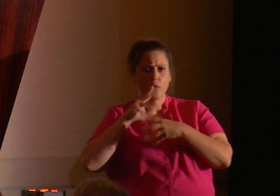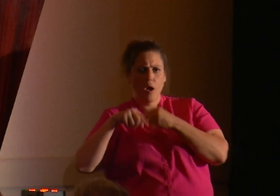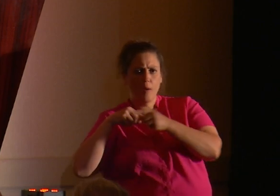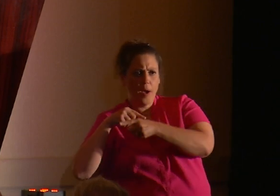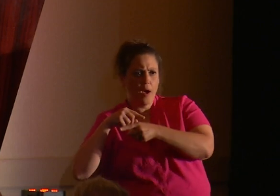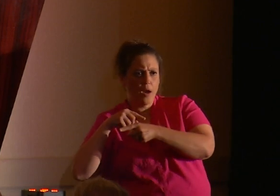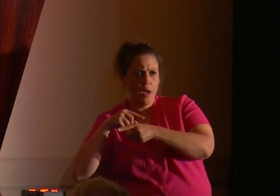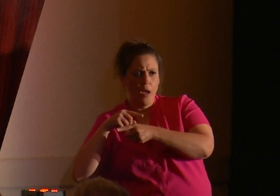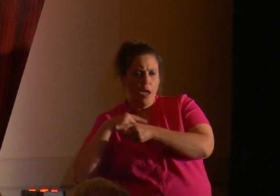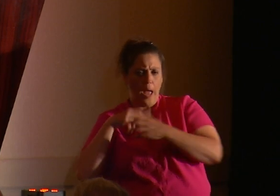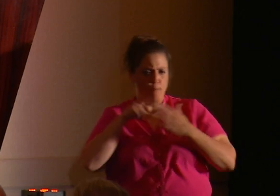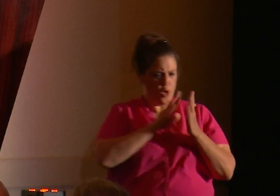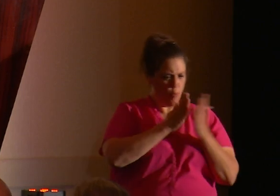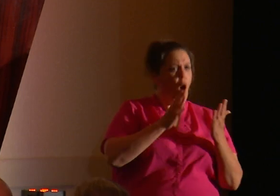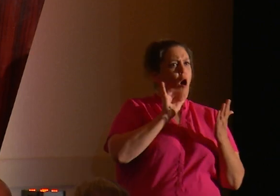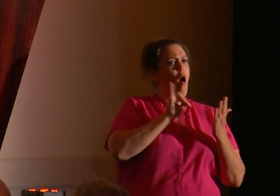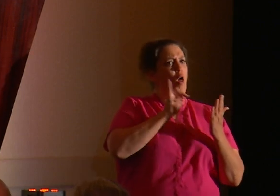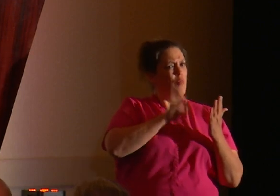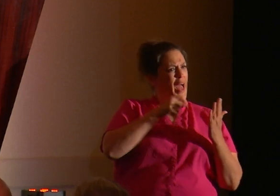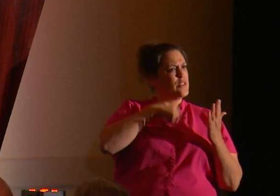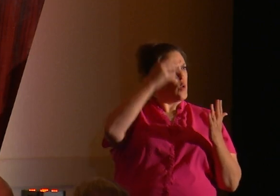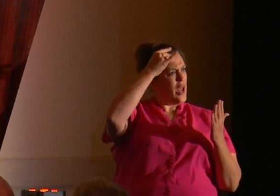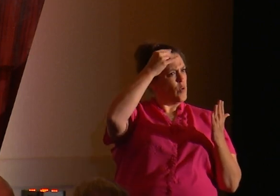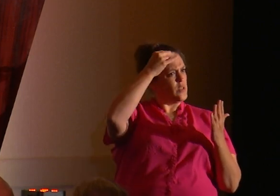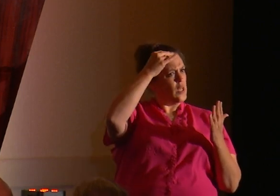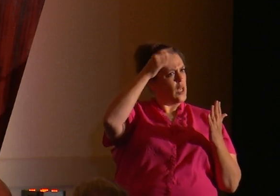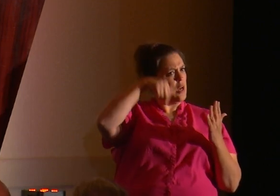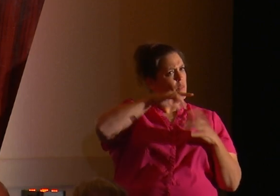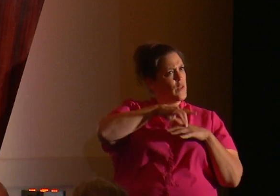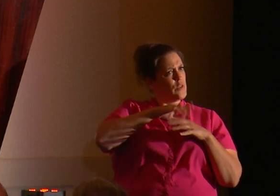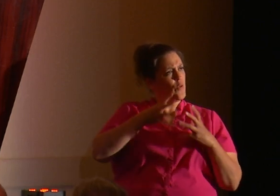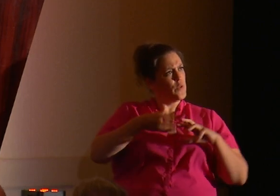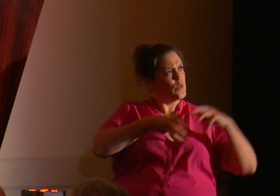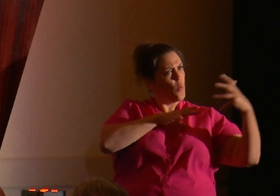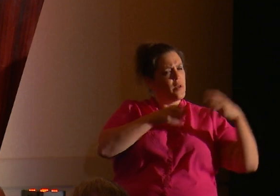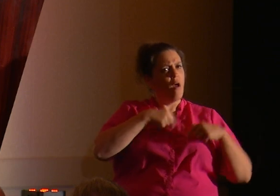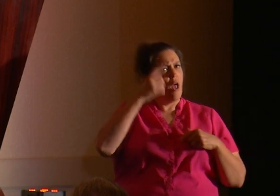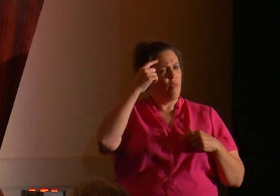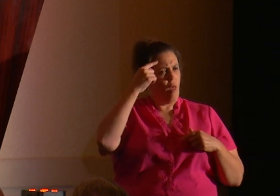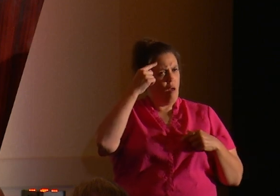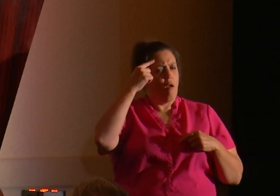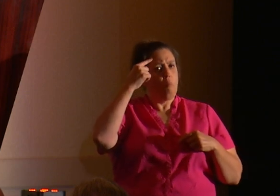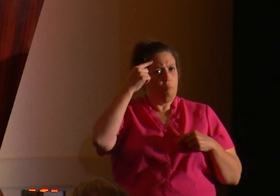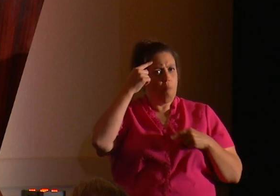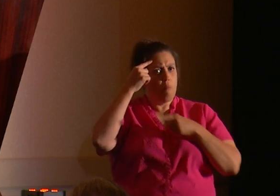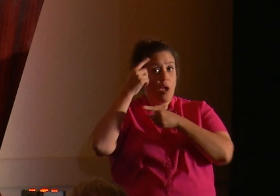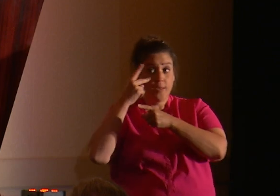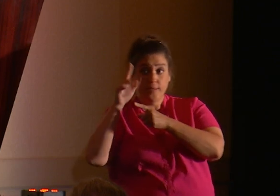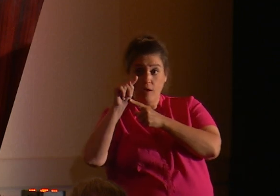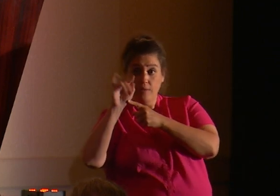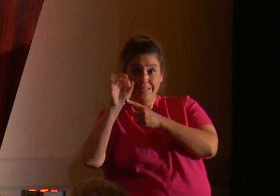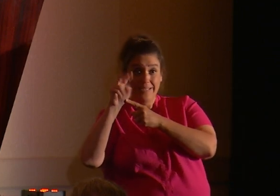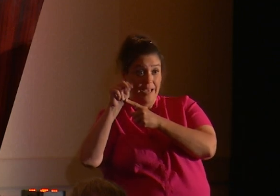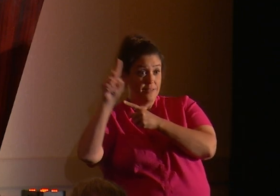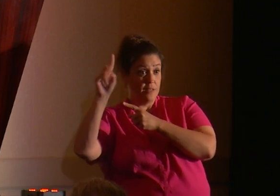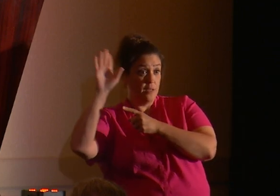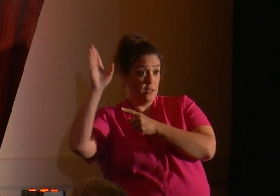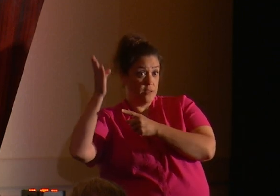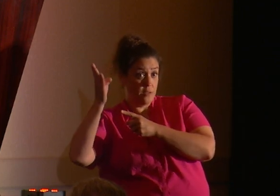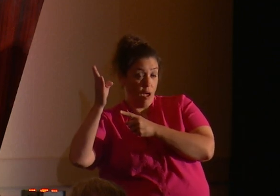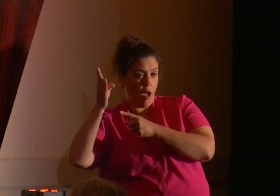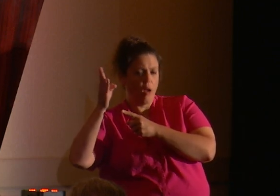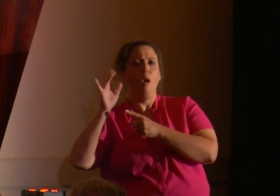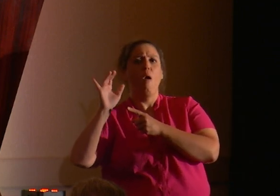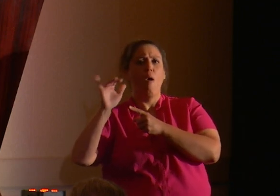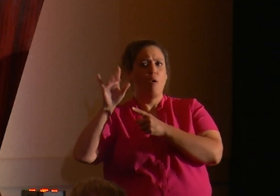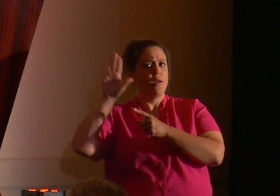like, that's what I was thinking, because the whole thing about the earth being so messed up. After I thought about that, I saw Tyson talking about the exact same thing, that this